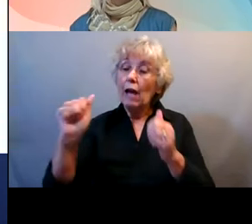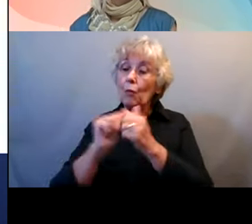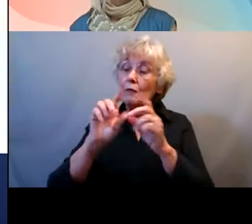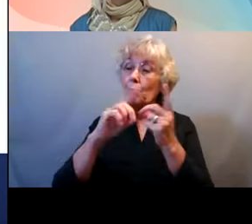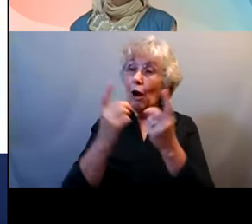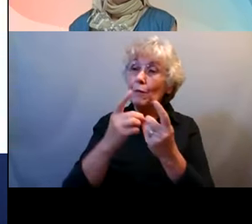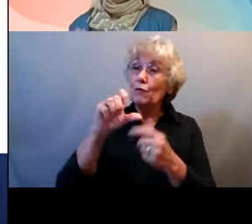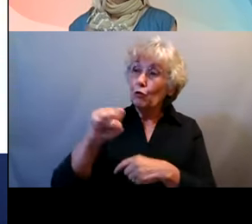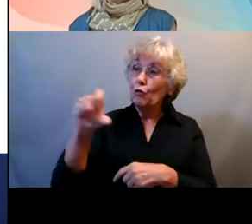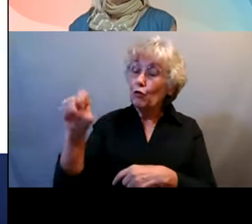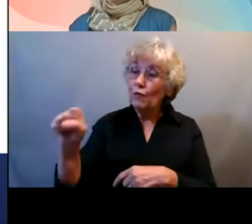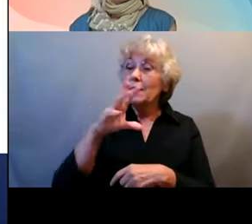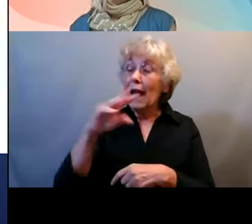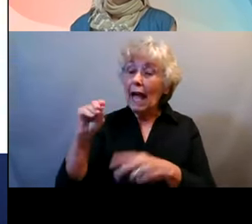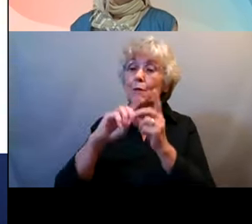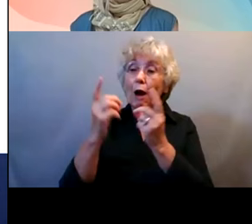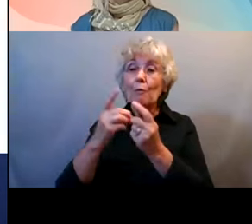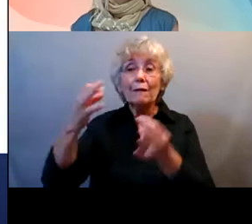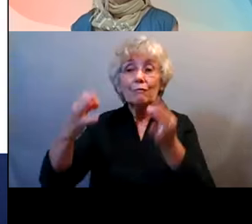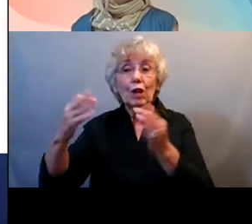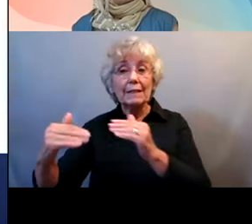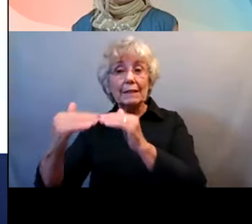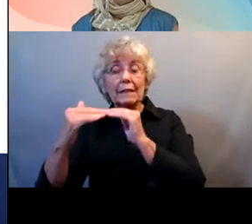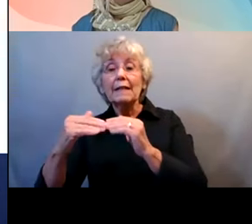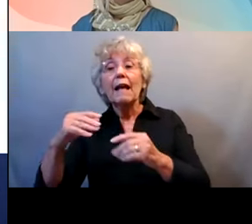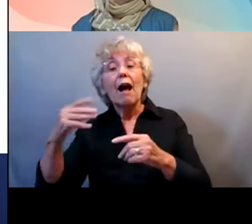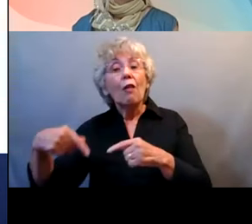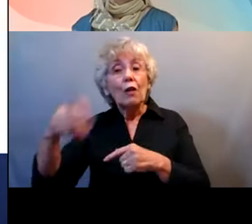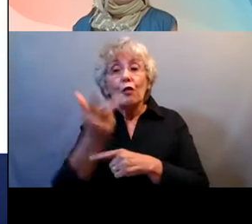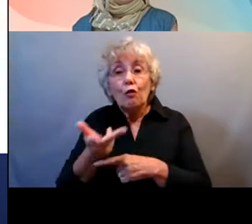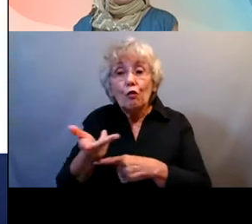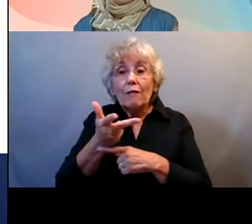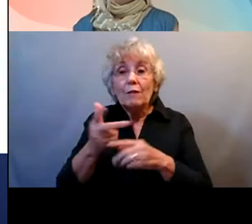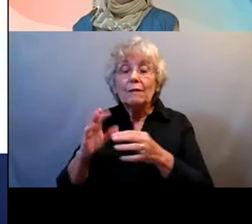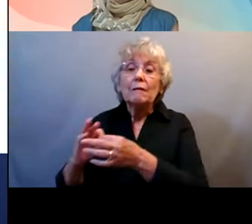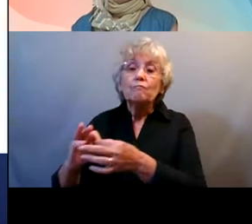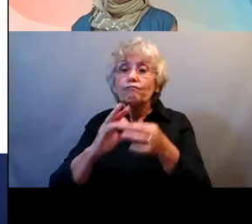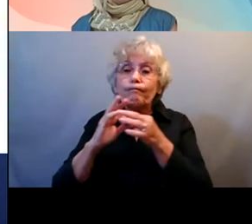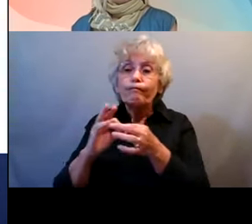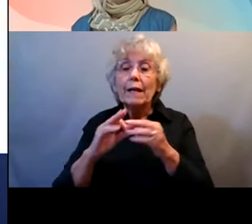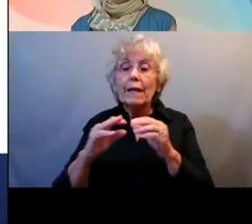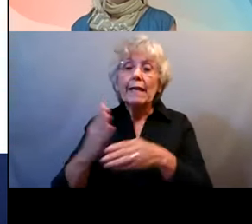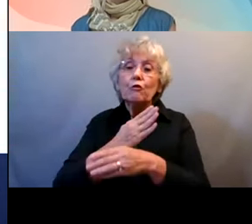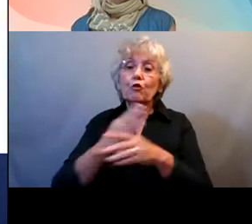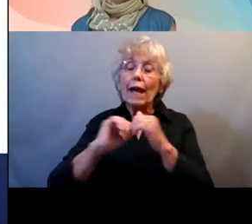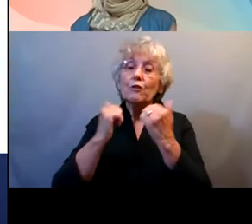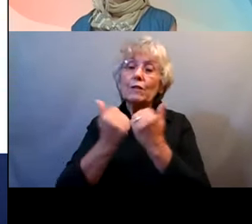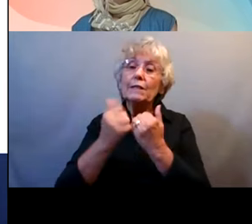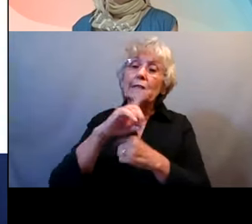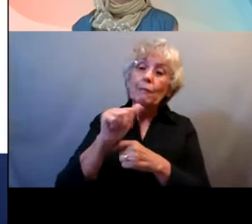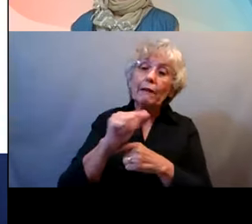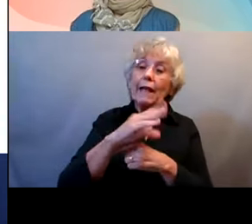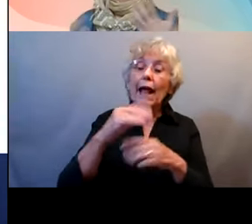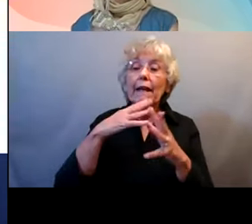Social Services and Department of Justice, have been facilitating an interagency disability and elder justice